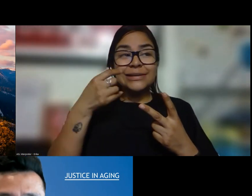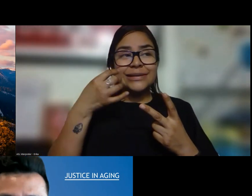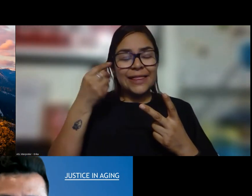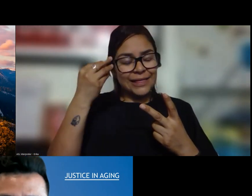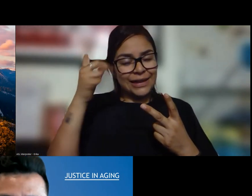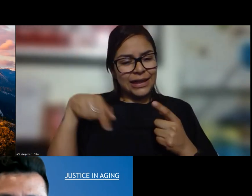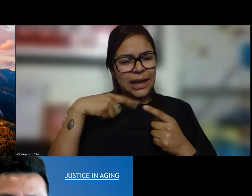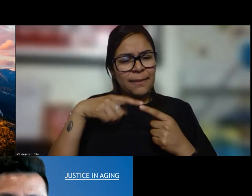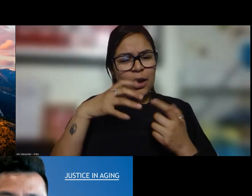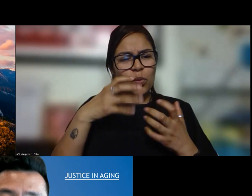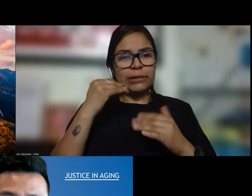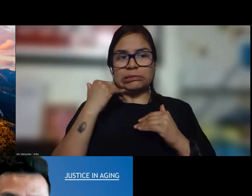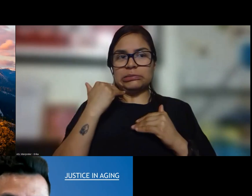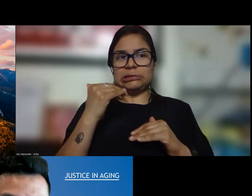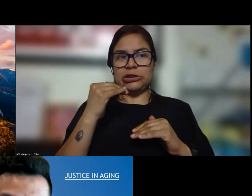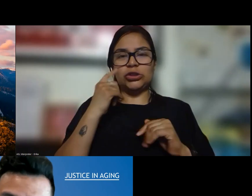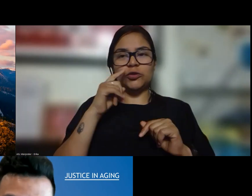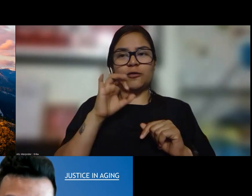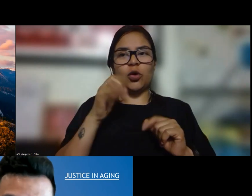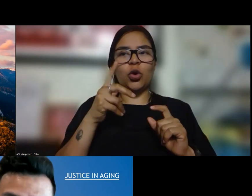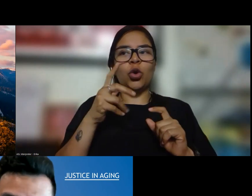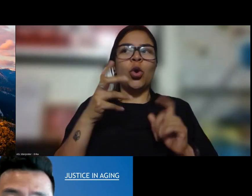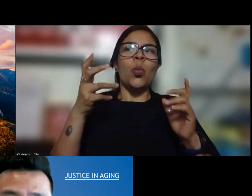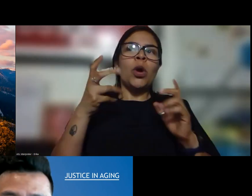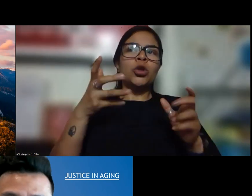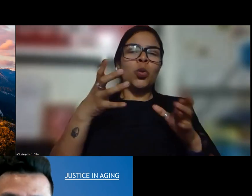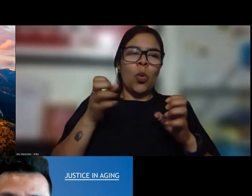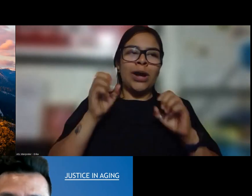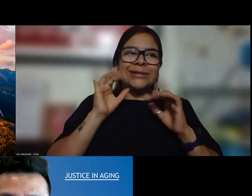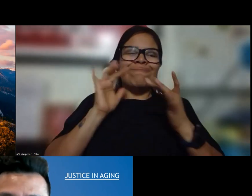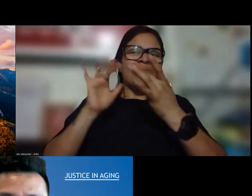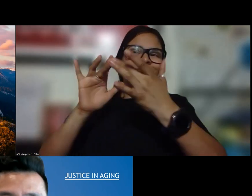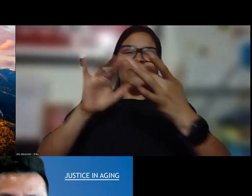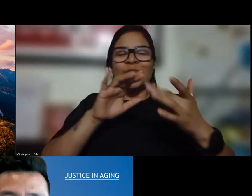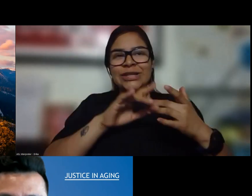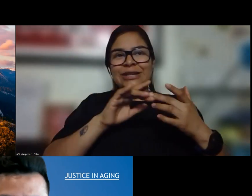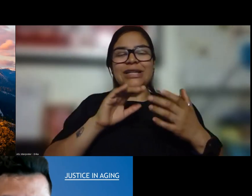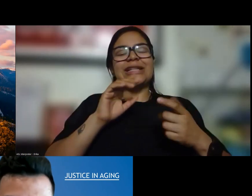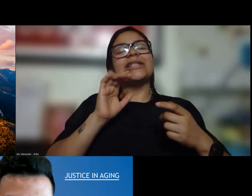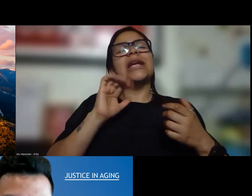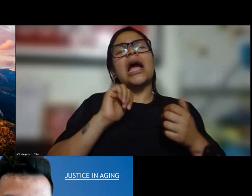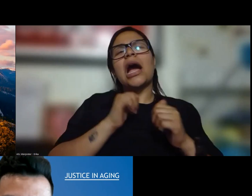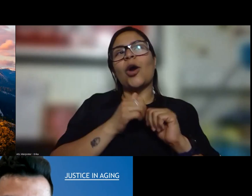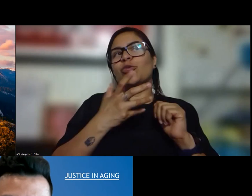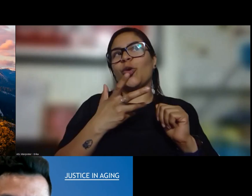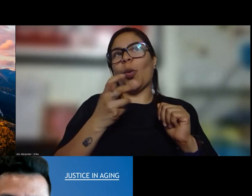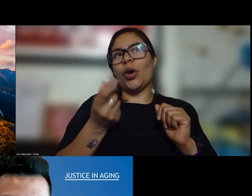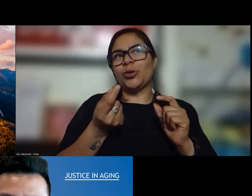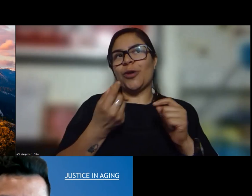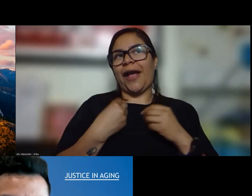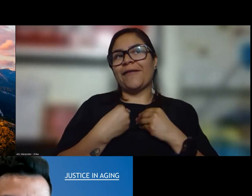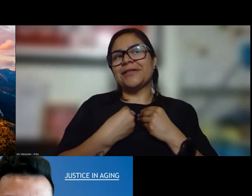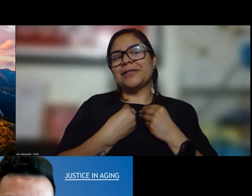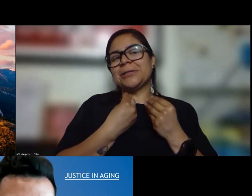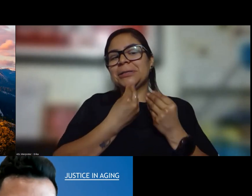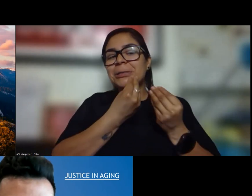some structural limitations, but knowing that you want to reach lots of different types of older adults, what incentives exist for older adults to participate in